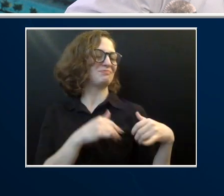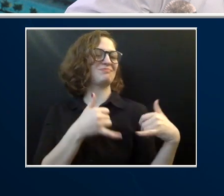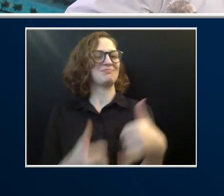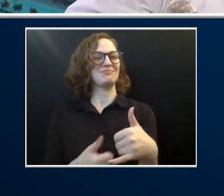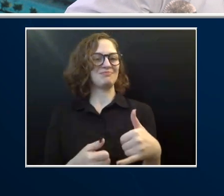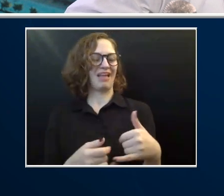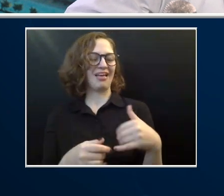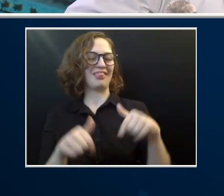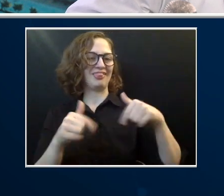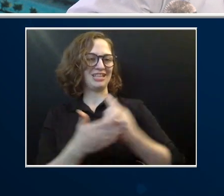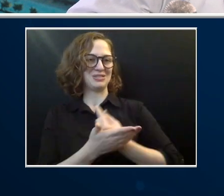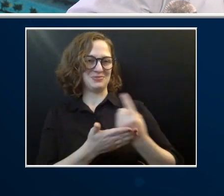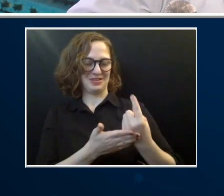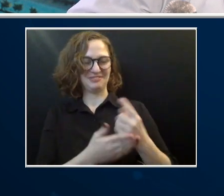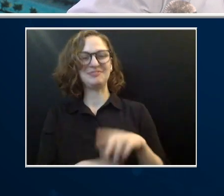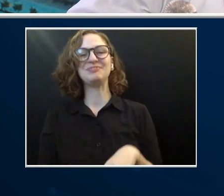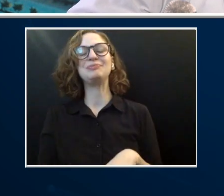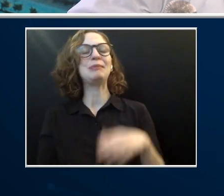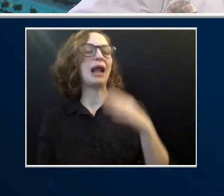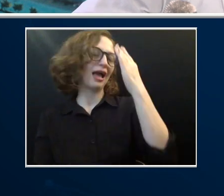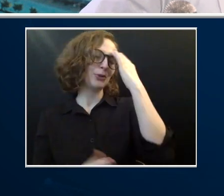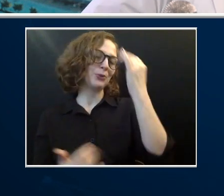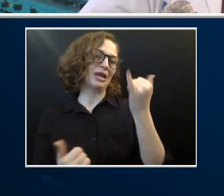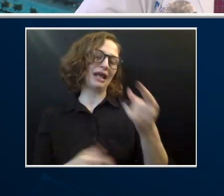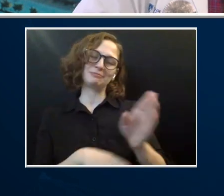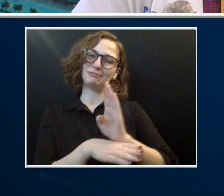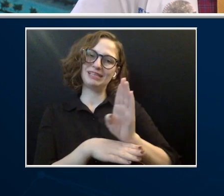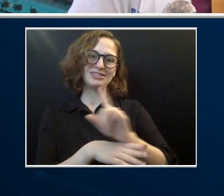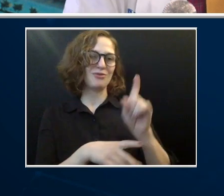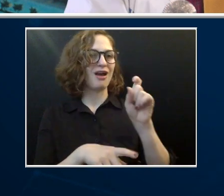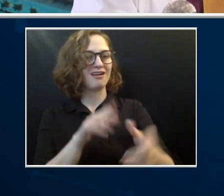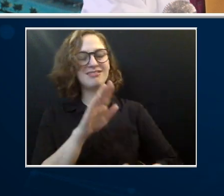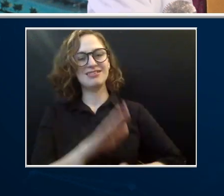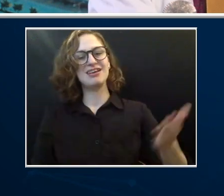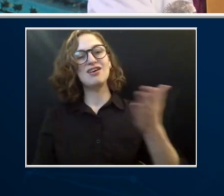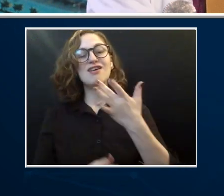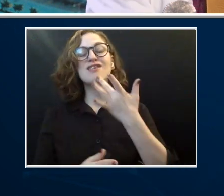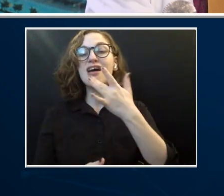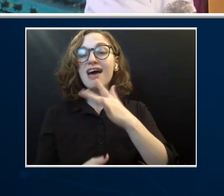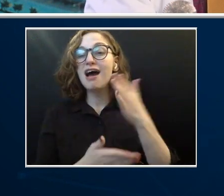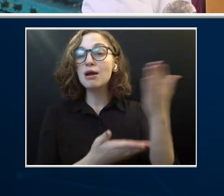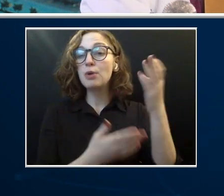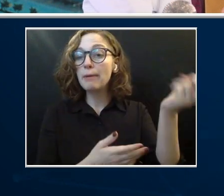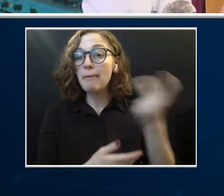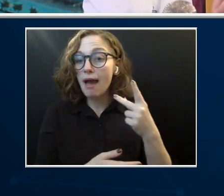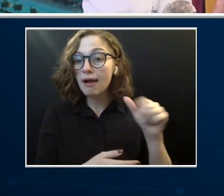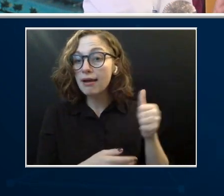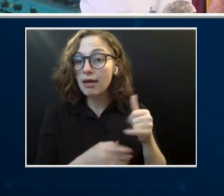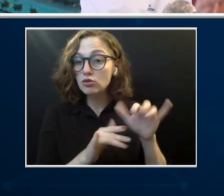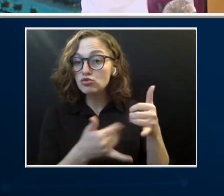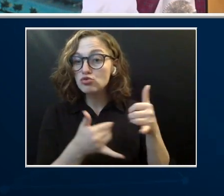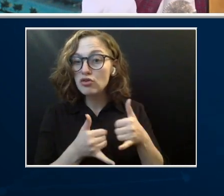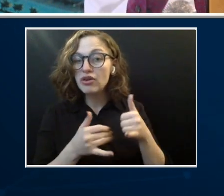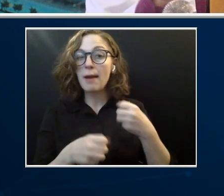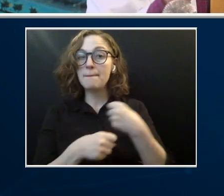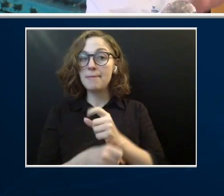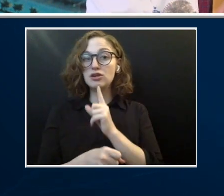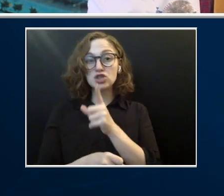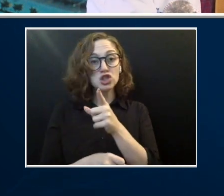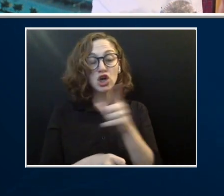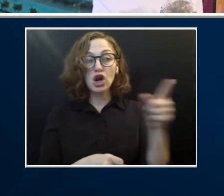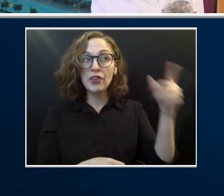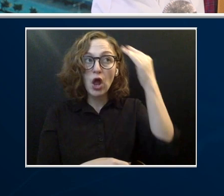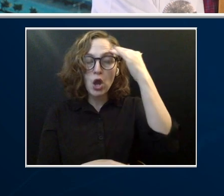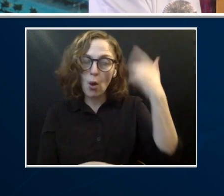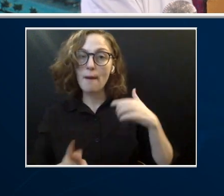and you got to head out today. Good luck. Bring back another Lombardi trophy. Make sure they know I'm at the ready. And you notice I didn't bring a guitar. I only brought a